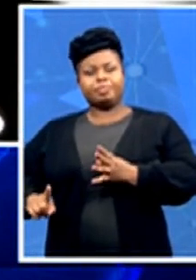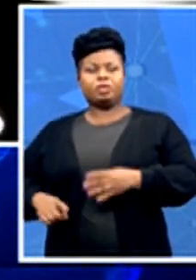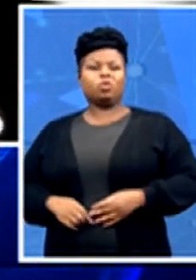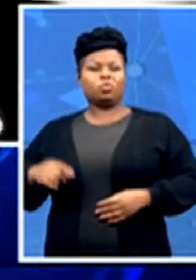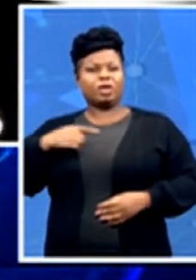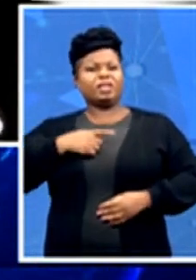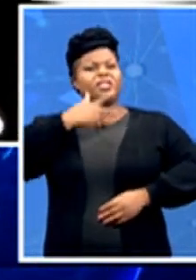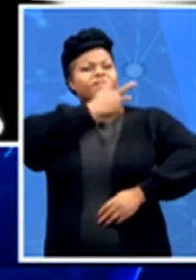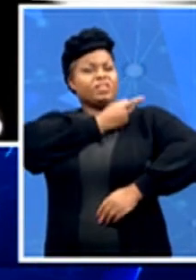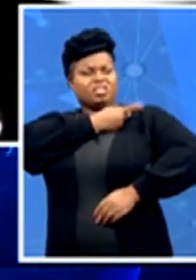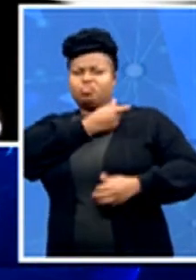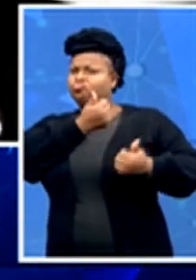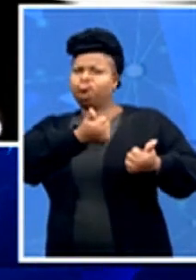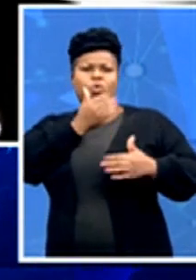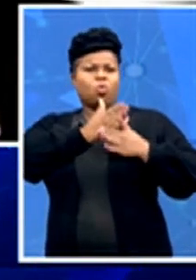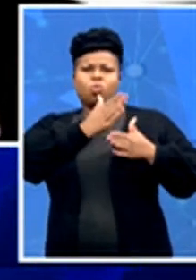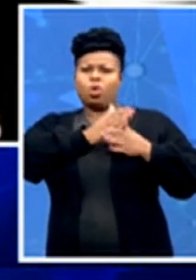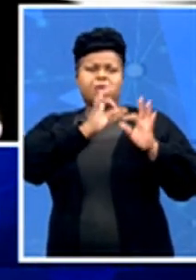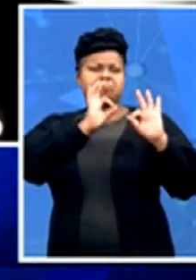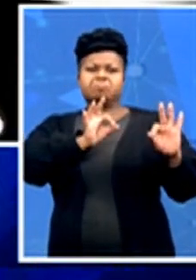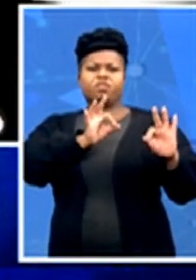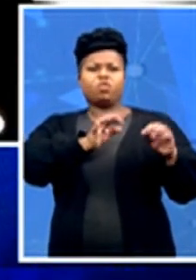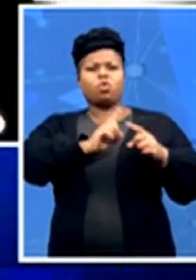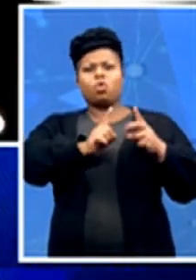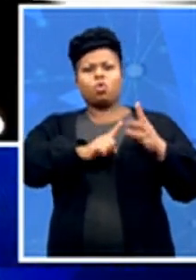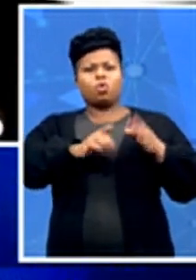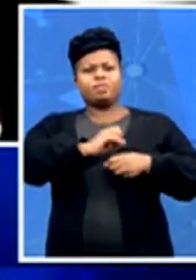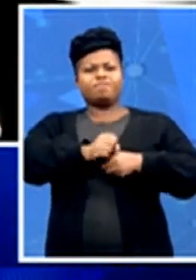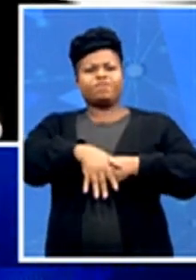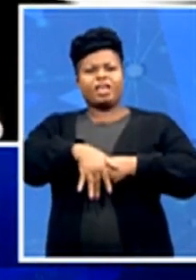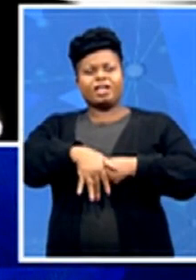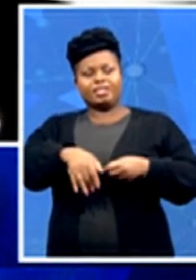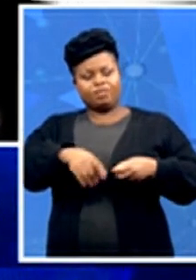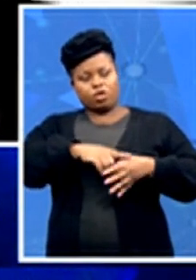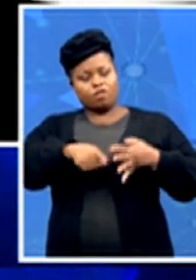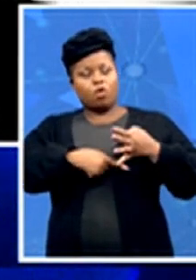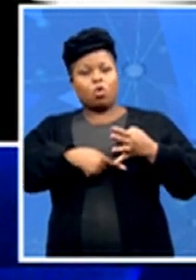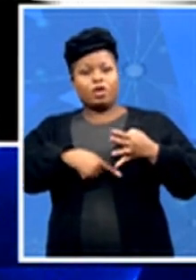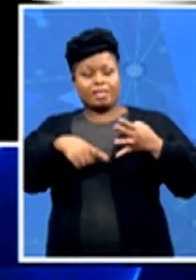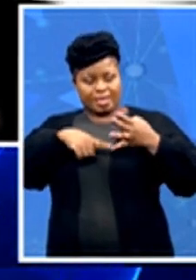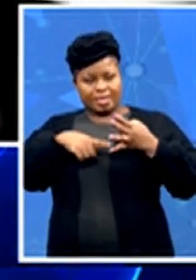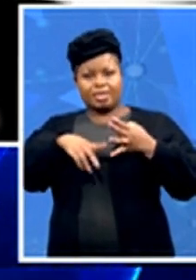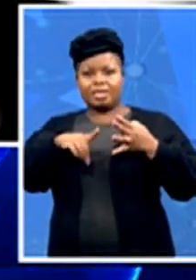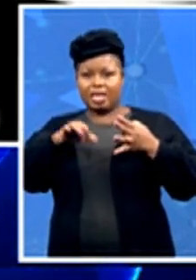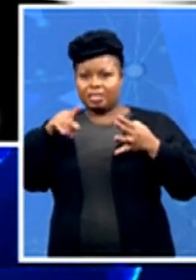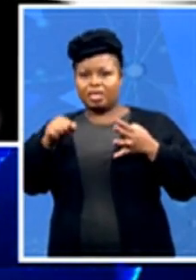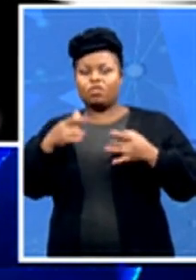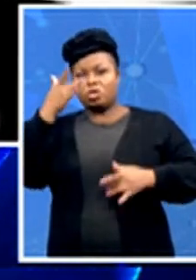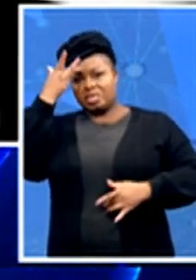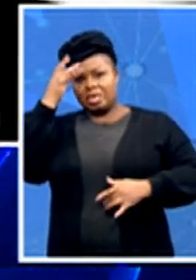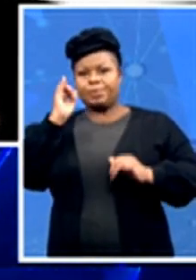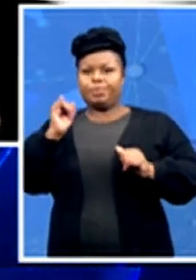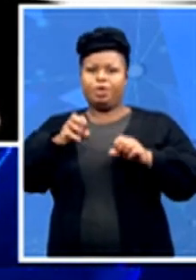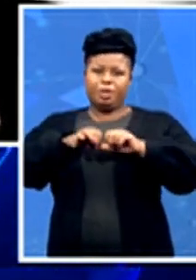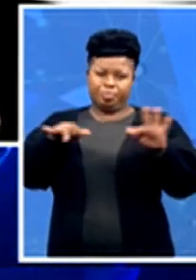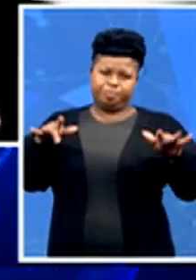against all of the four variants of concern, including the Delta variant, for severe disease. What's at issue